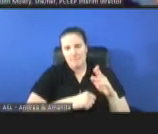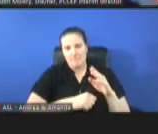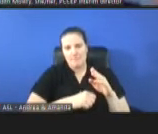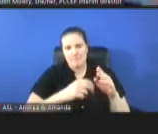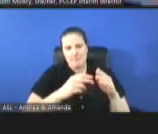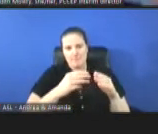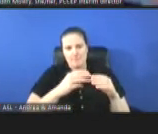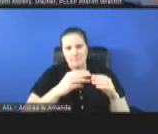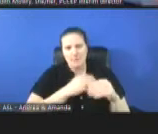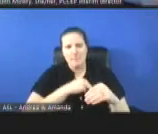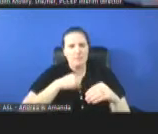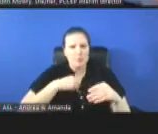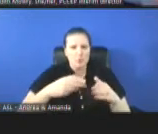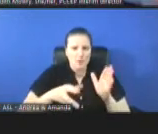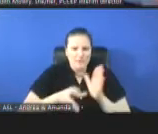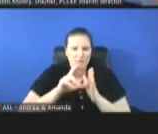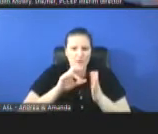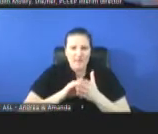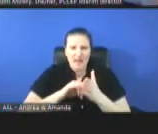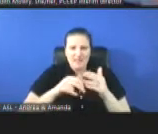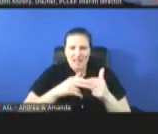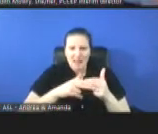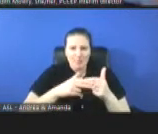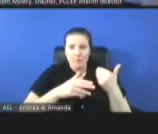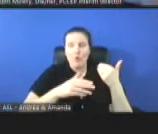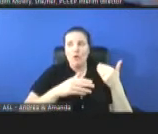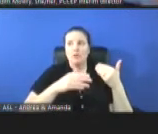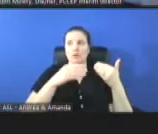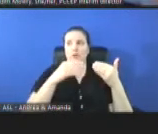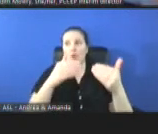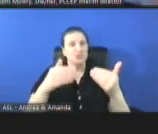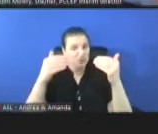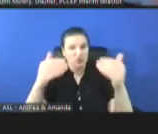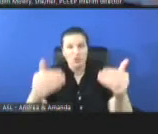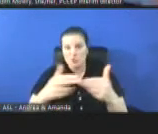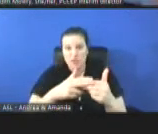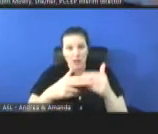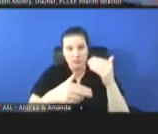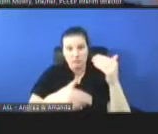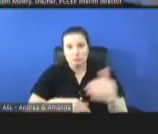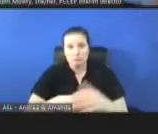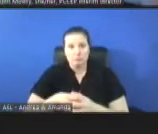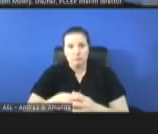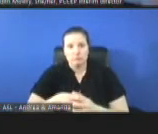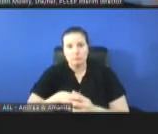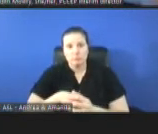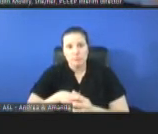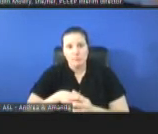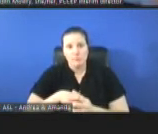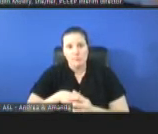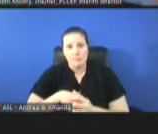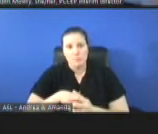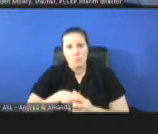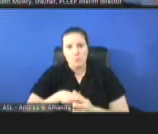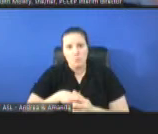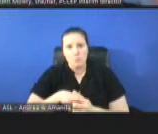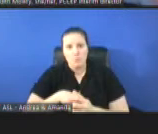the slides before they thought about showing it, or did they just go straight to showing it? They wouldn't have. What,